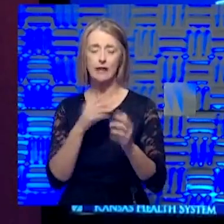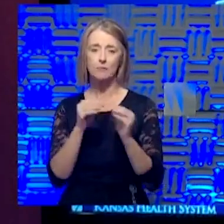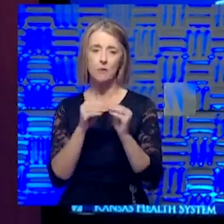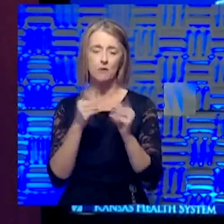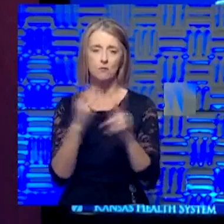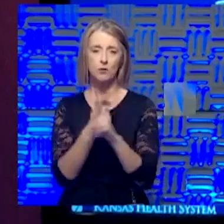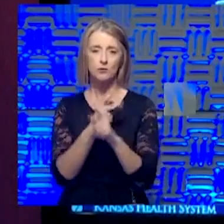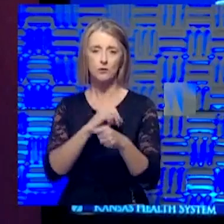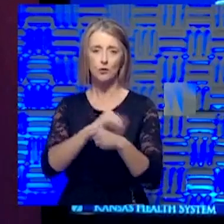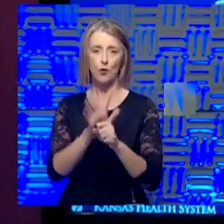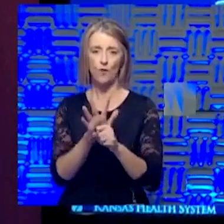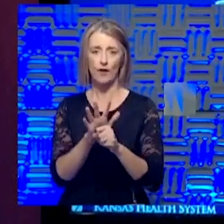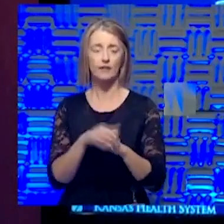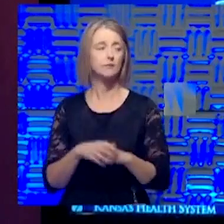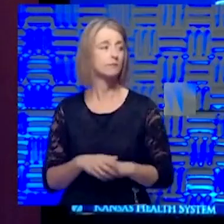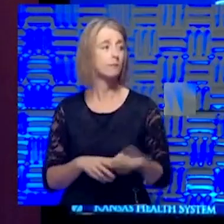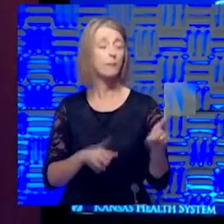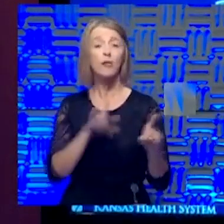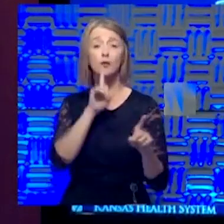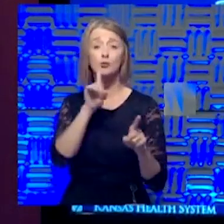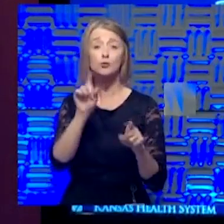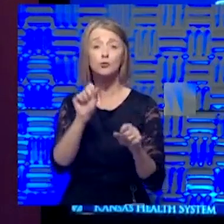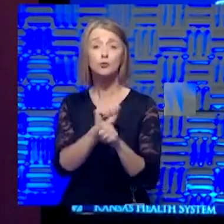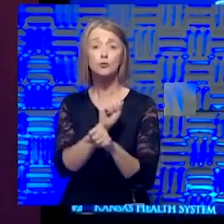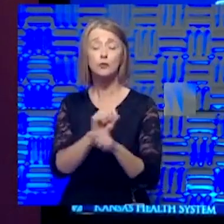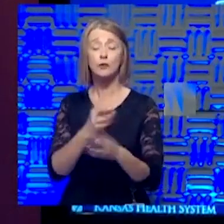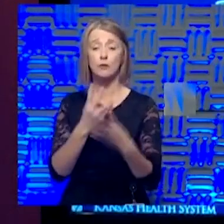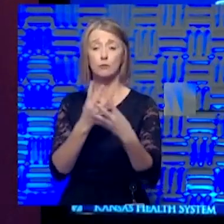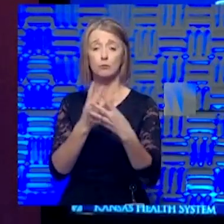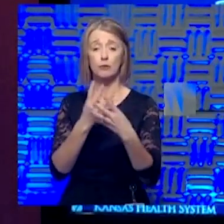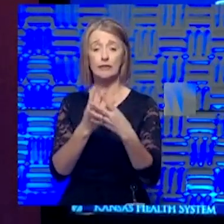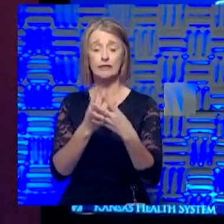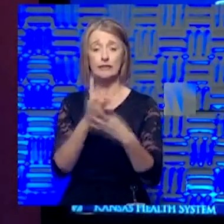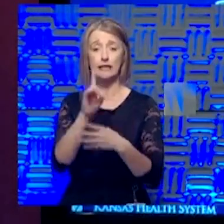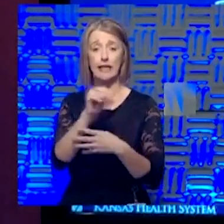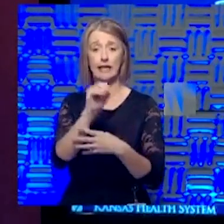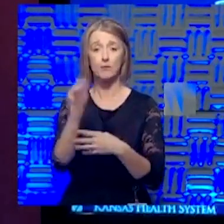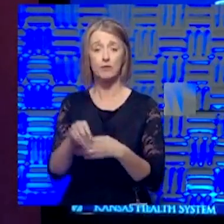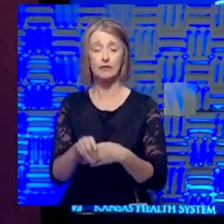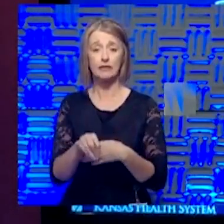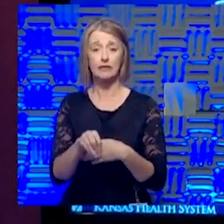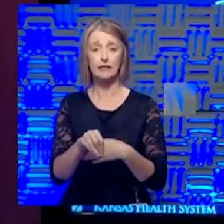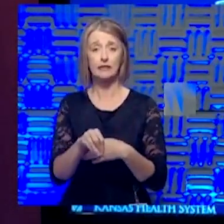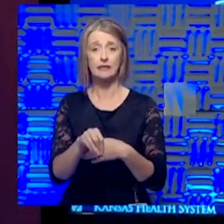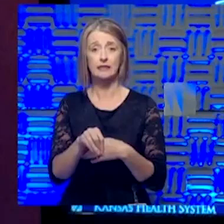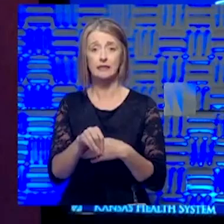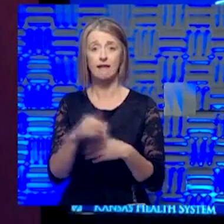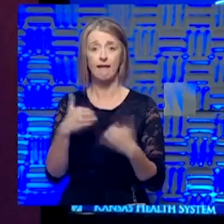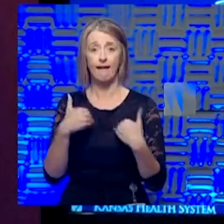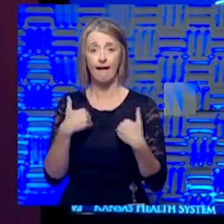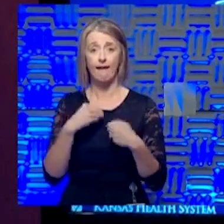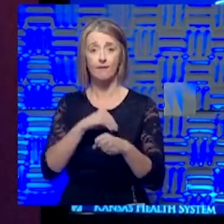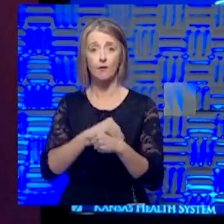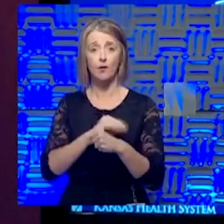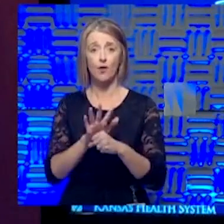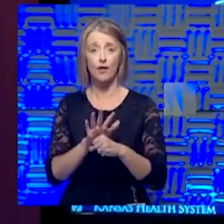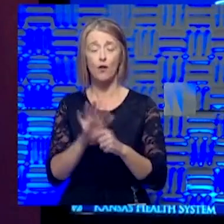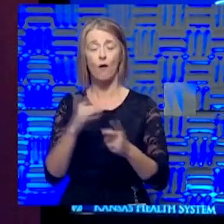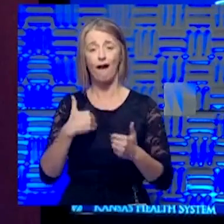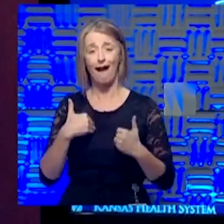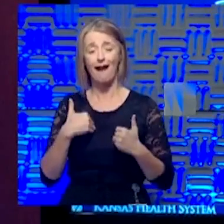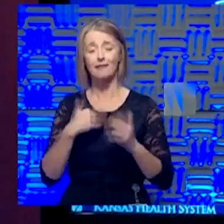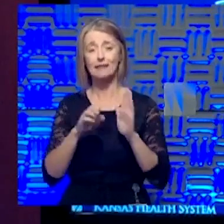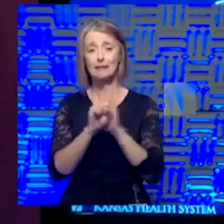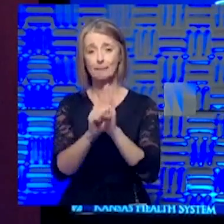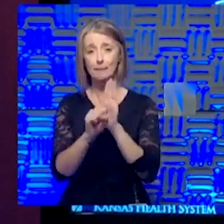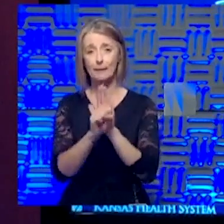So, Is it true that 80% of the prison population in Lansing were asymptomatic? I don't know for